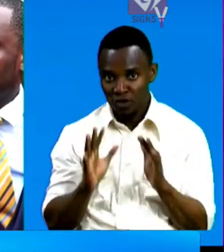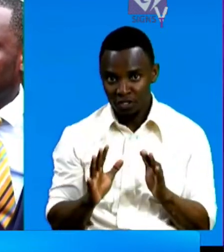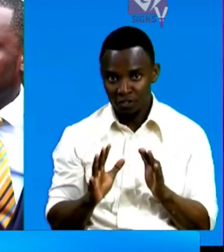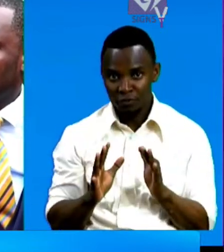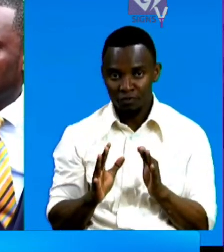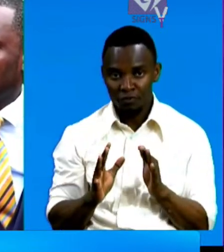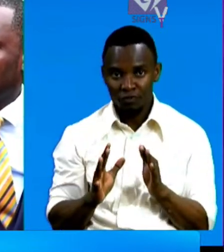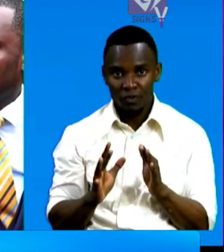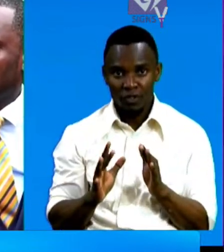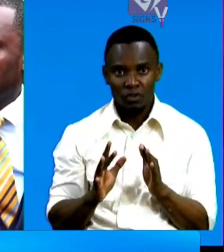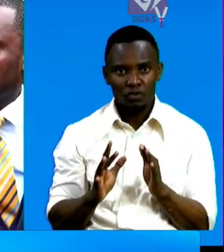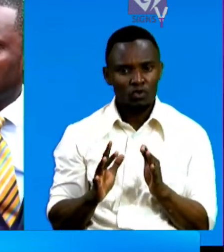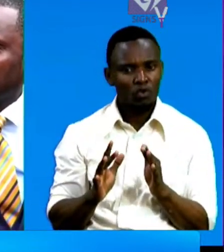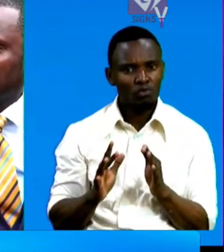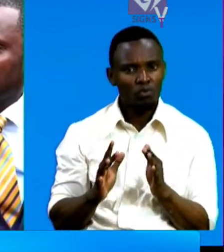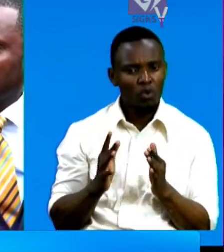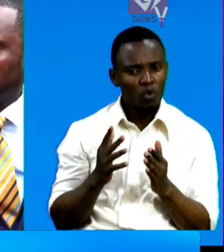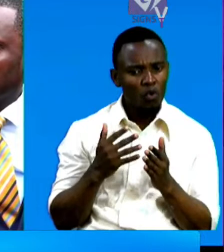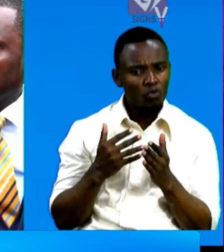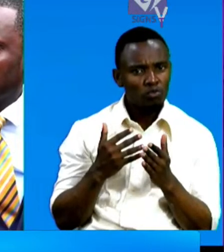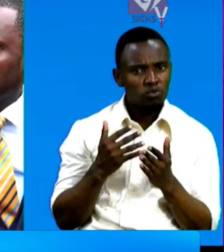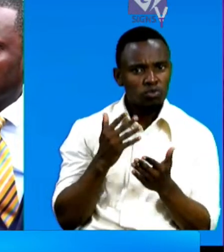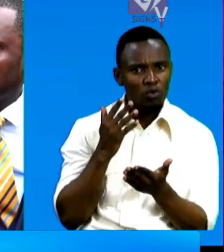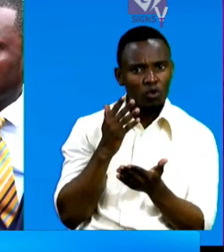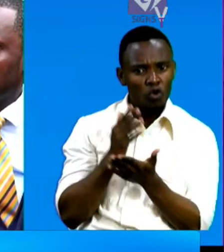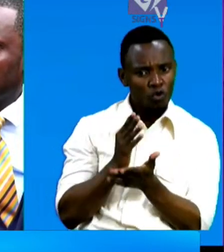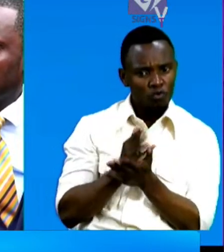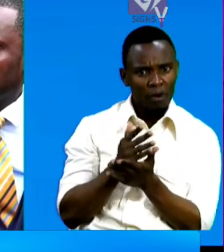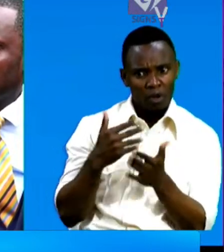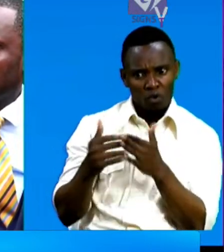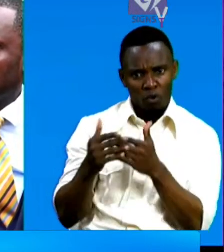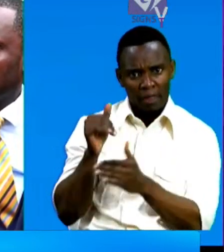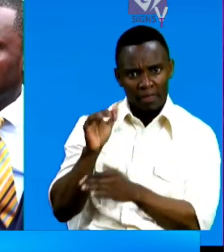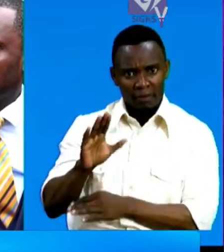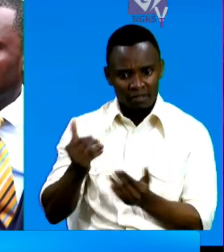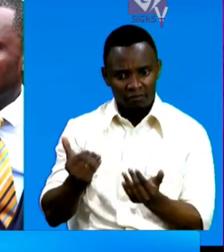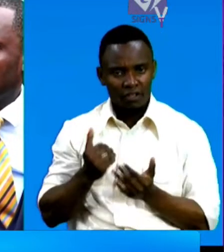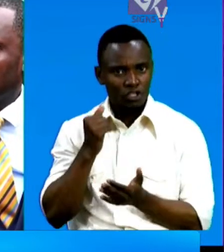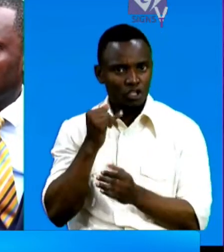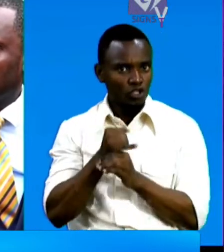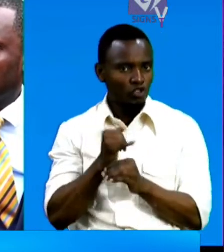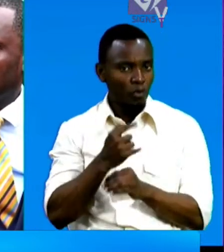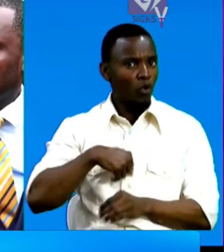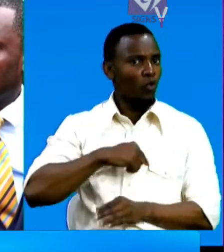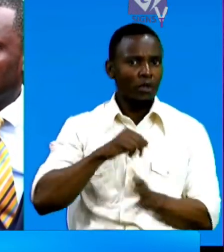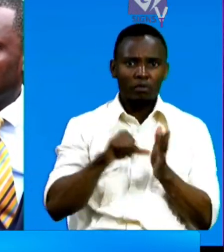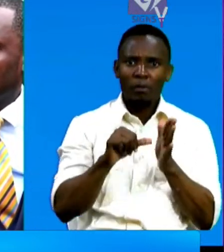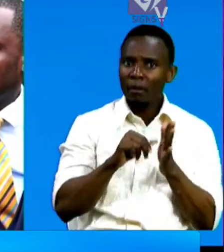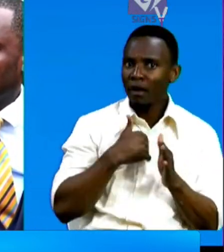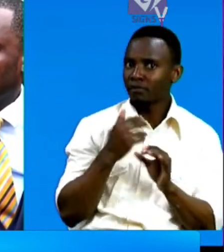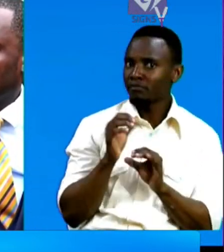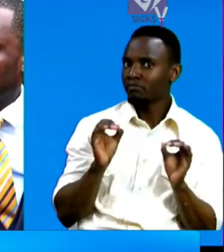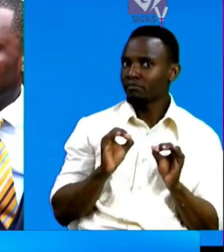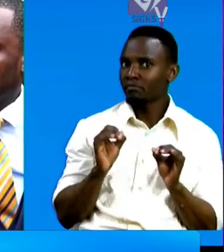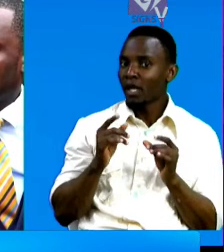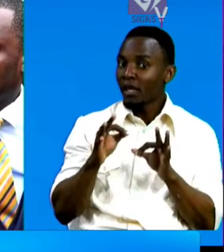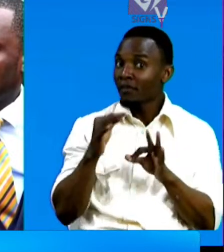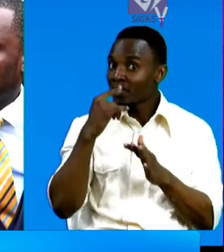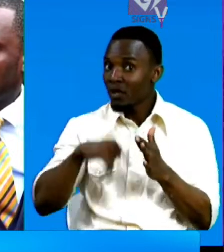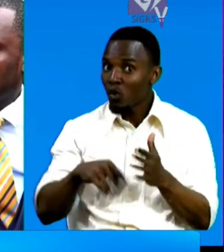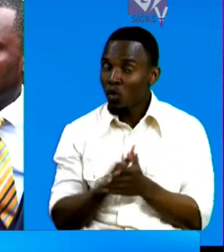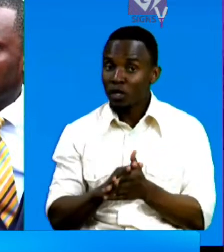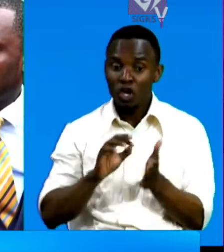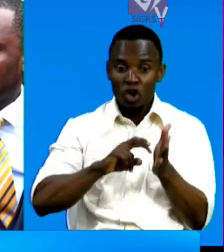of appraising whether they need this job, we have no problem. If they did not need the job anymore and they say your contract has expired, you